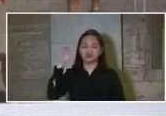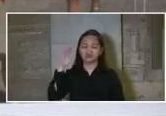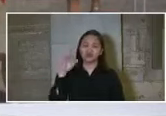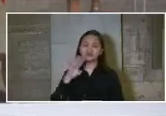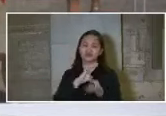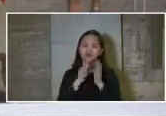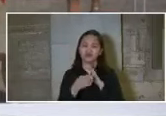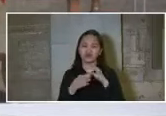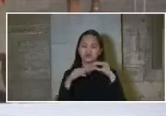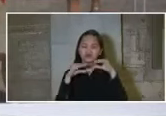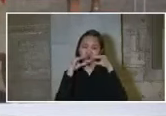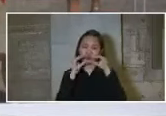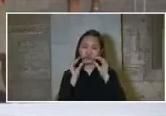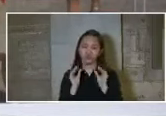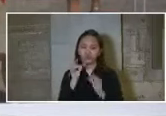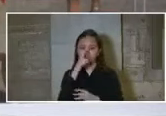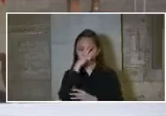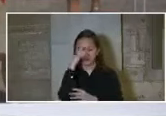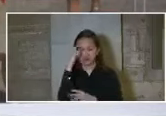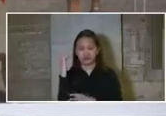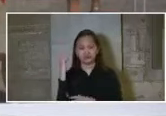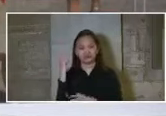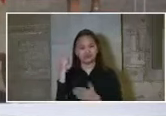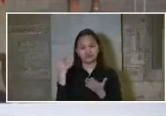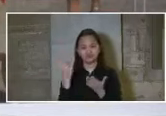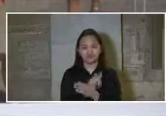Nakakalungkot dahil sa panghinayang.